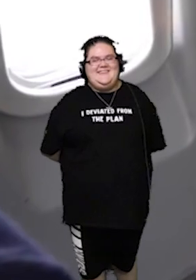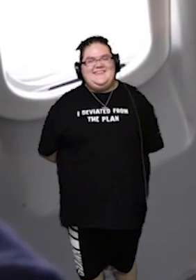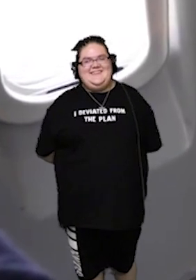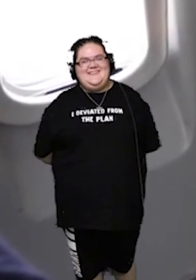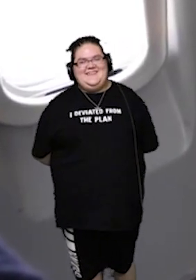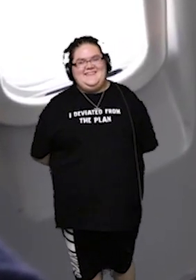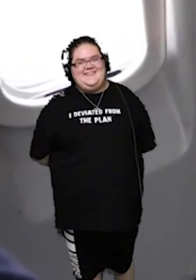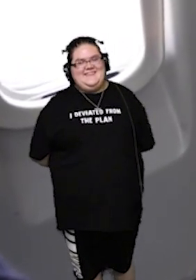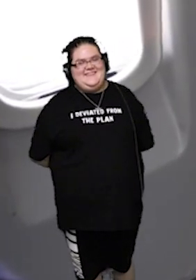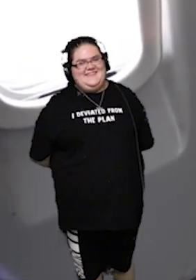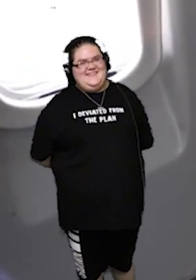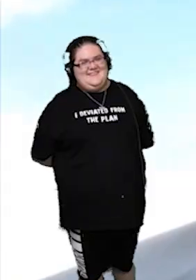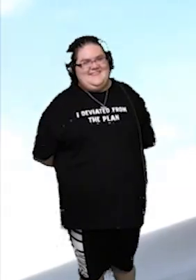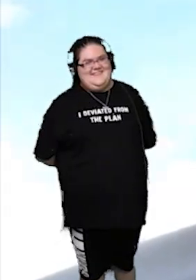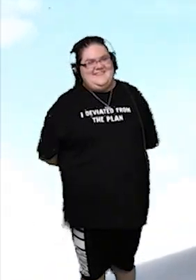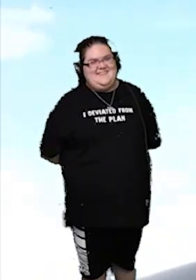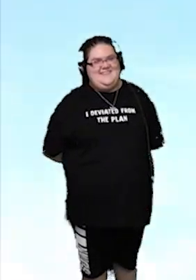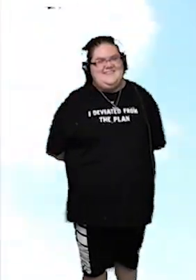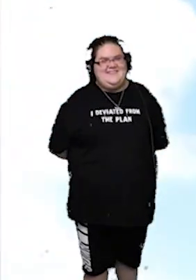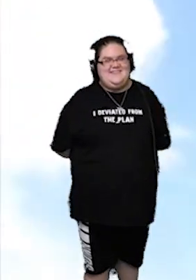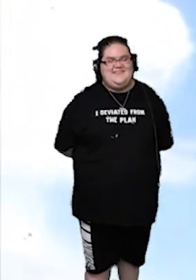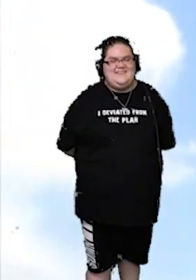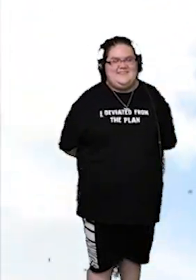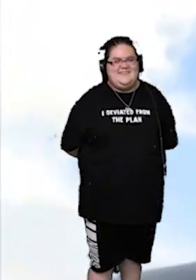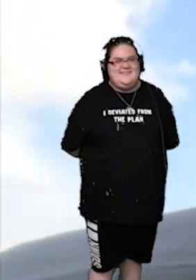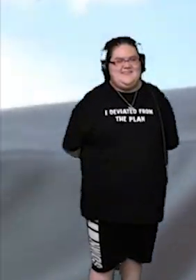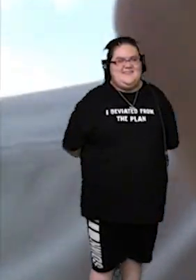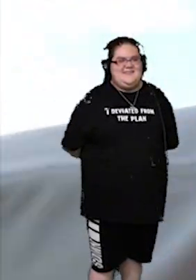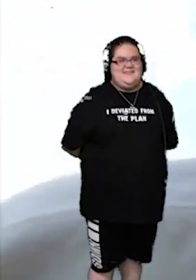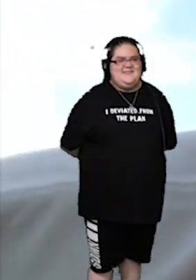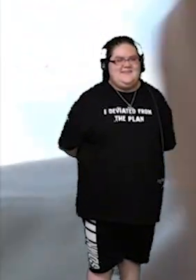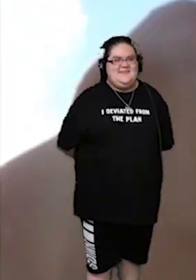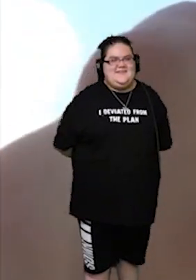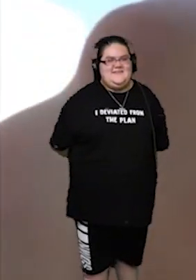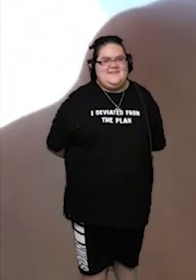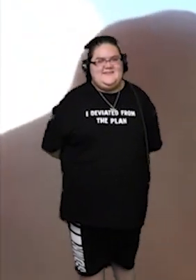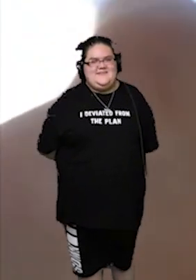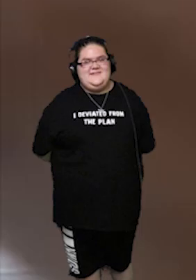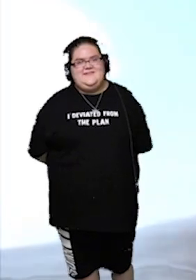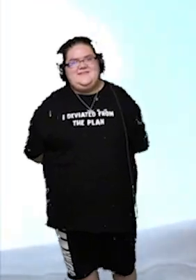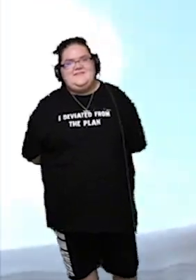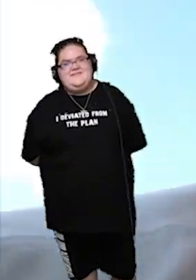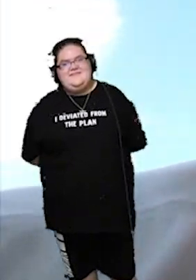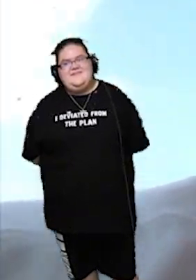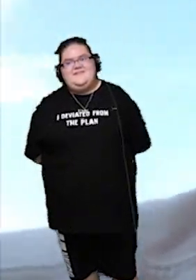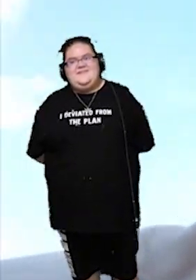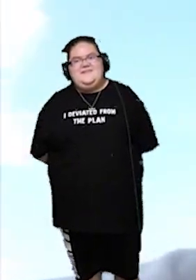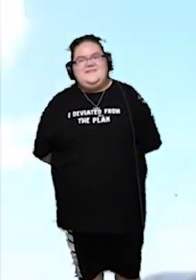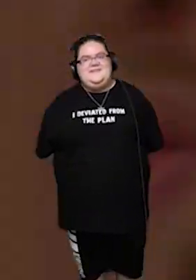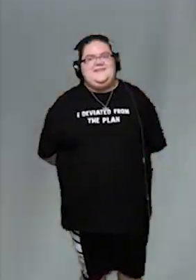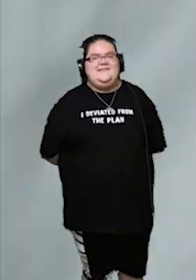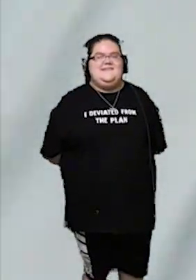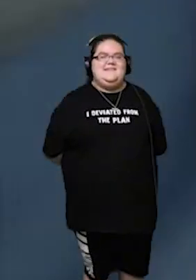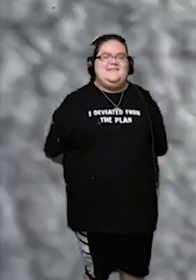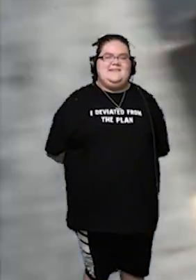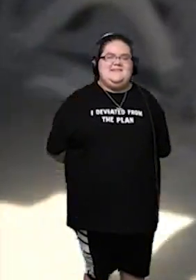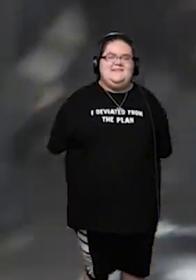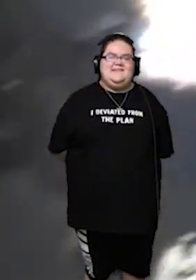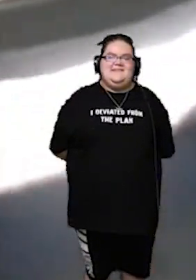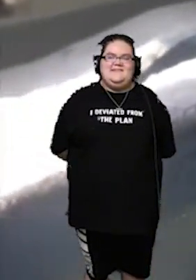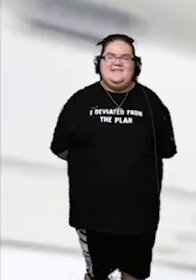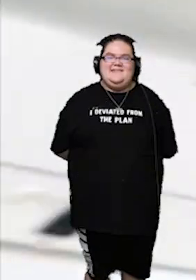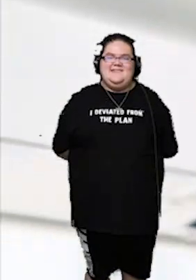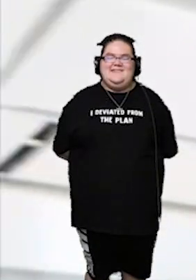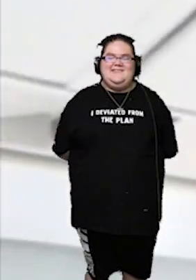No, lies. No, he didn't say that. No. Okay, so if he doesn't go up here straight away, I can make a dash for it. If he comes up here straight away, he's found me because I'm just in the